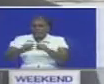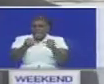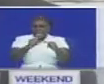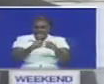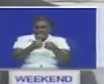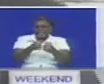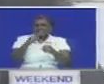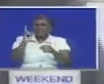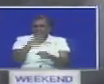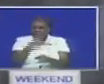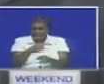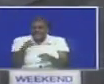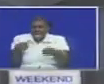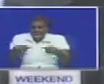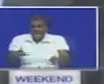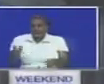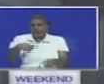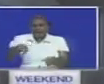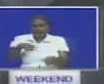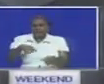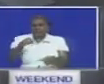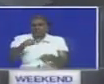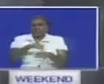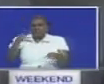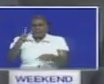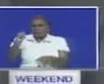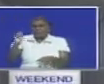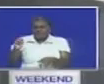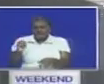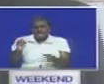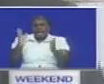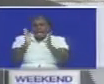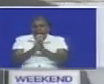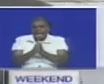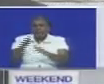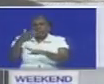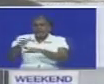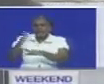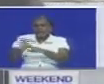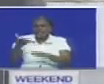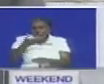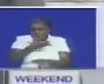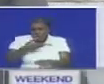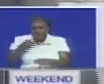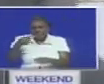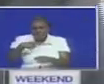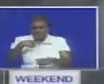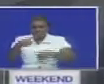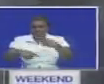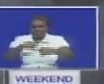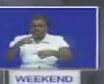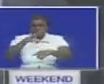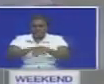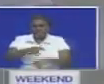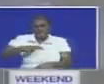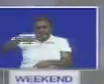and allowing us now to react the methoxide with the waste vegetable oil so that we are consistently getting a very